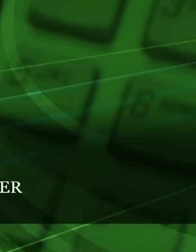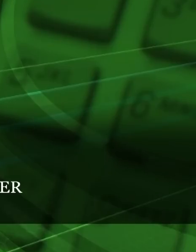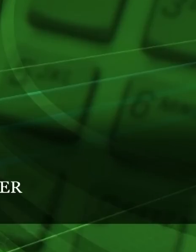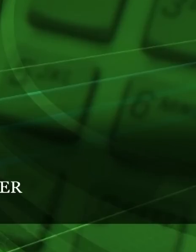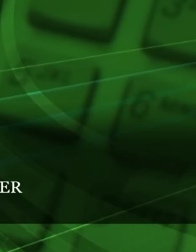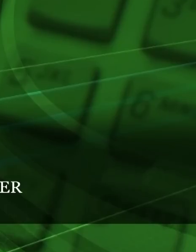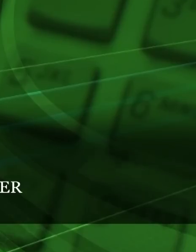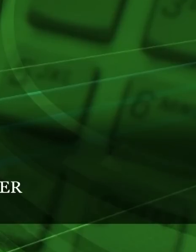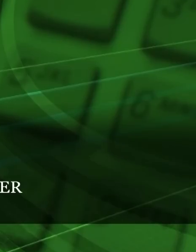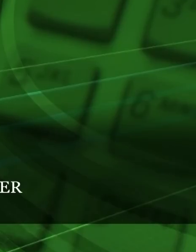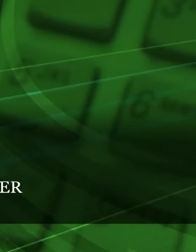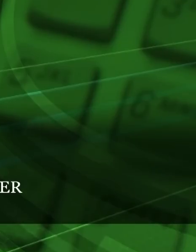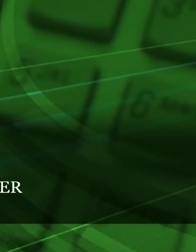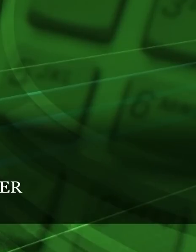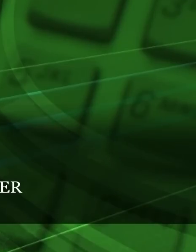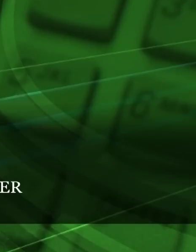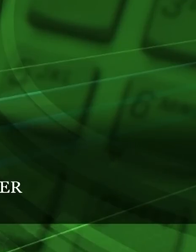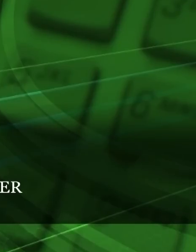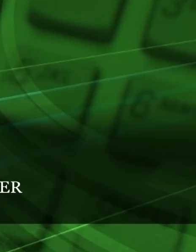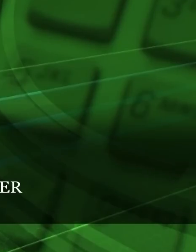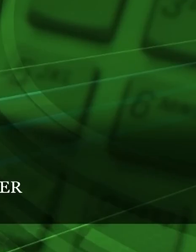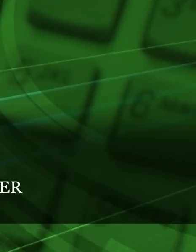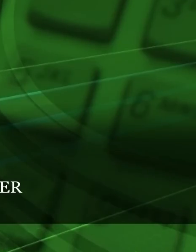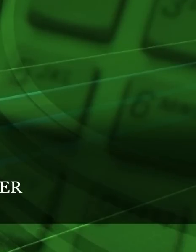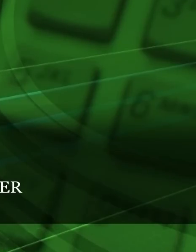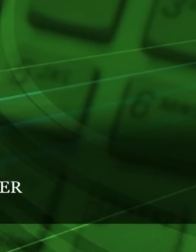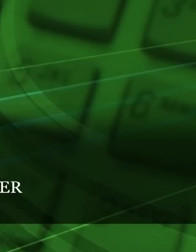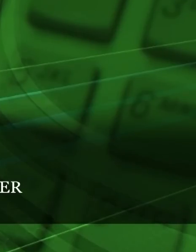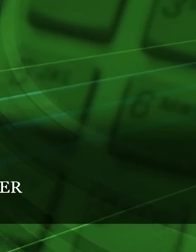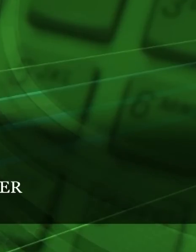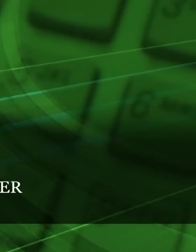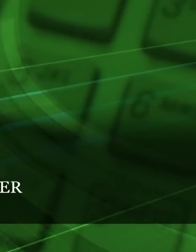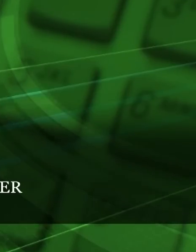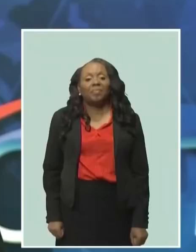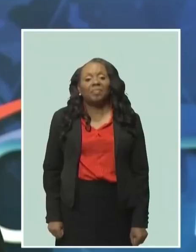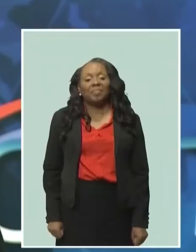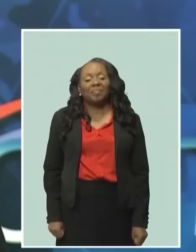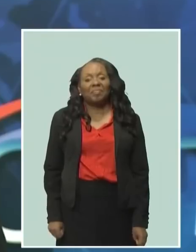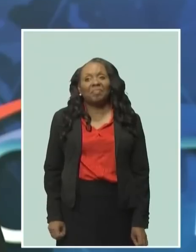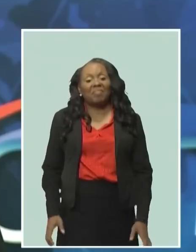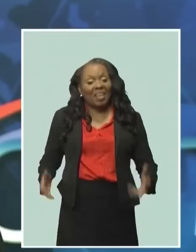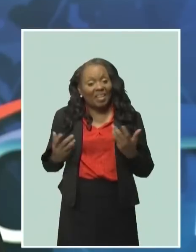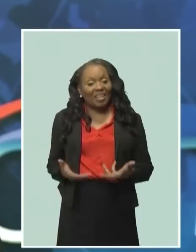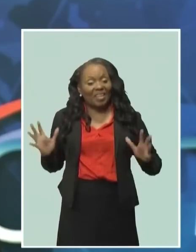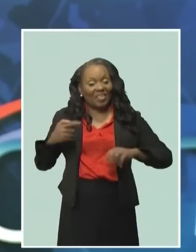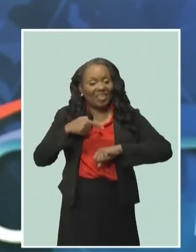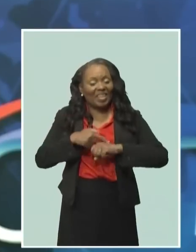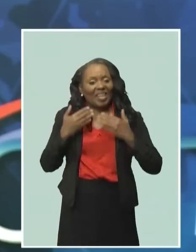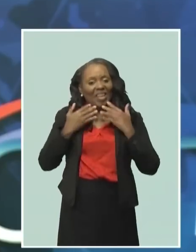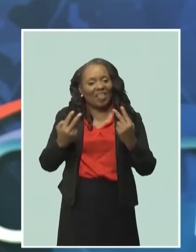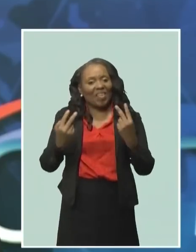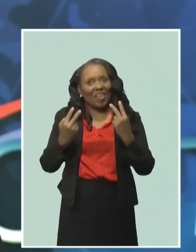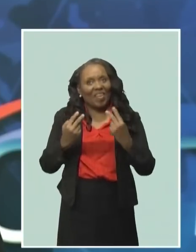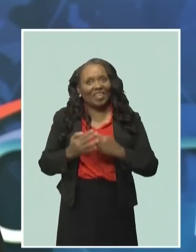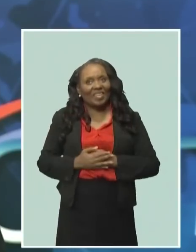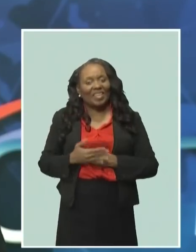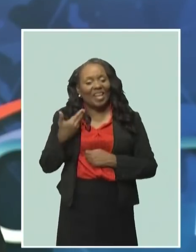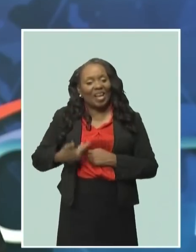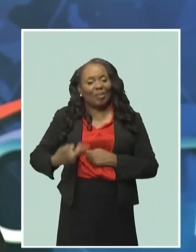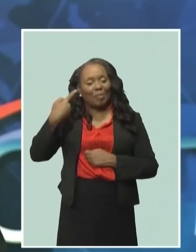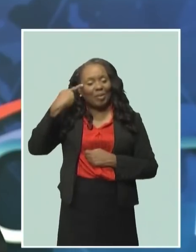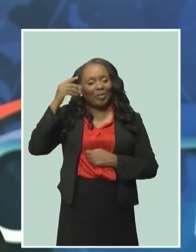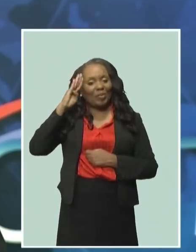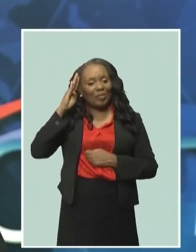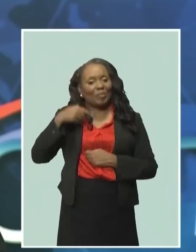missed in its entirety, but her legacy will continue. Well, that's our time tonight. Thank you for spending it with us.